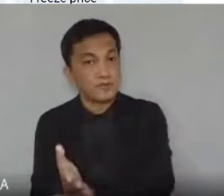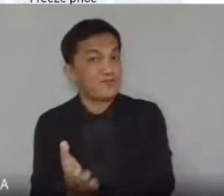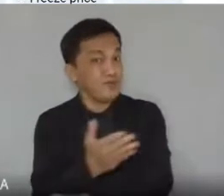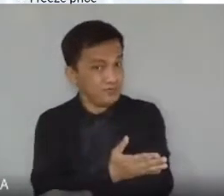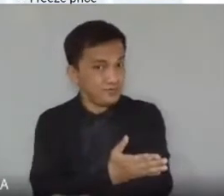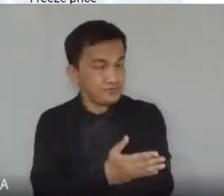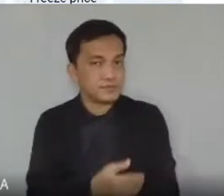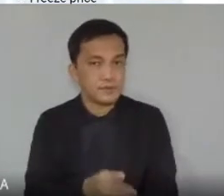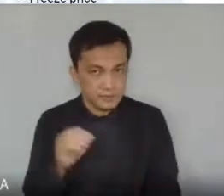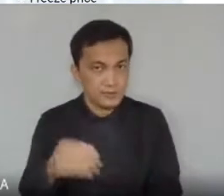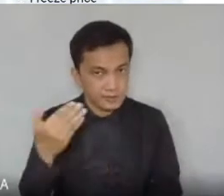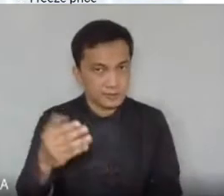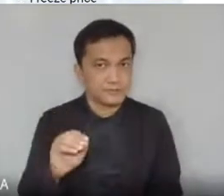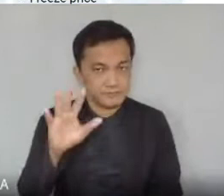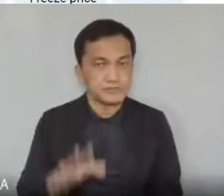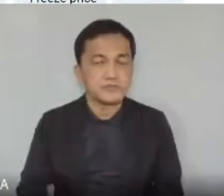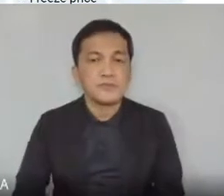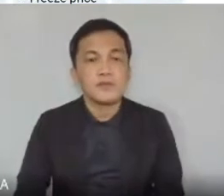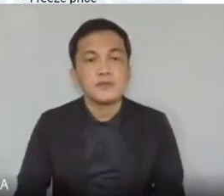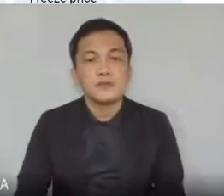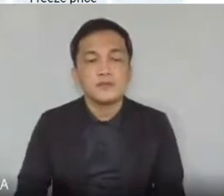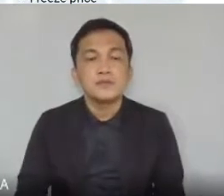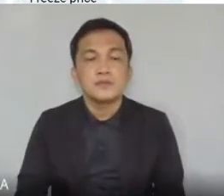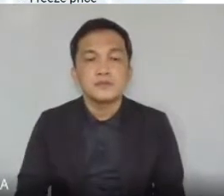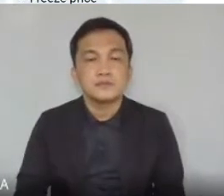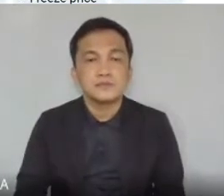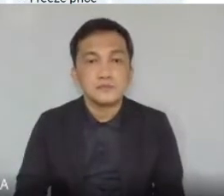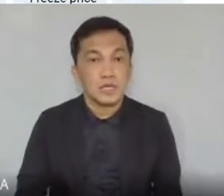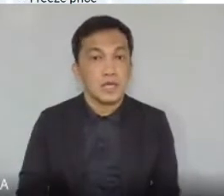continuum when we address the gaps or as